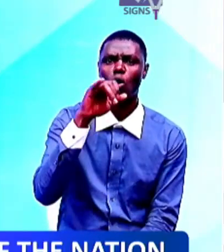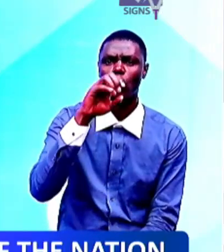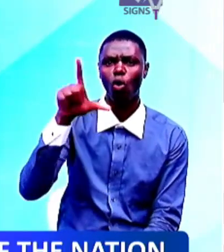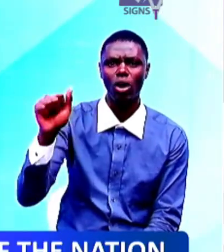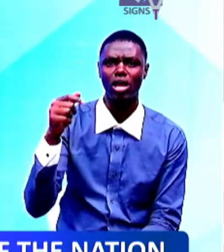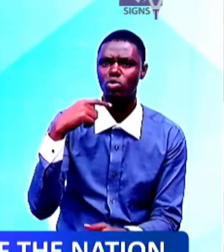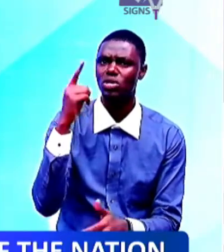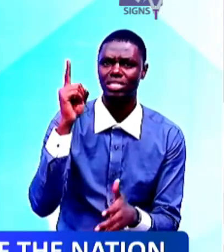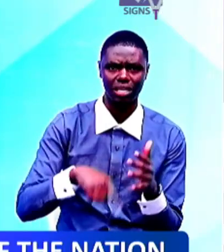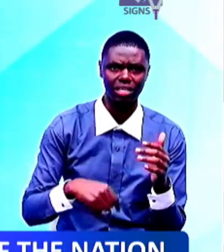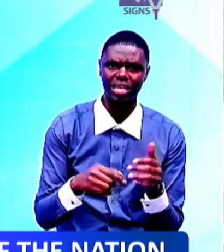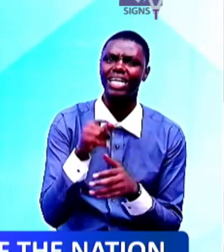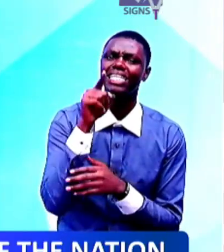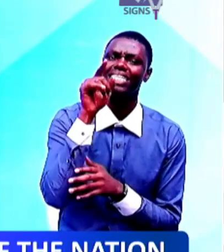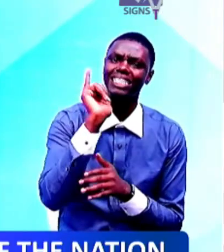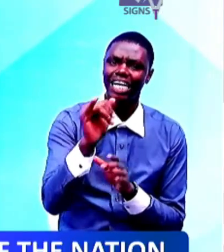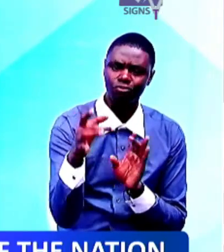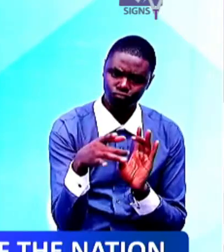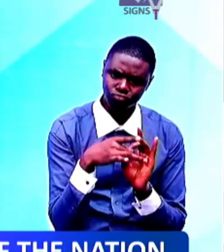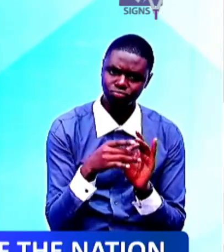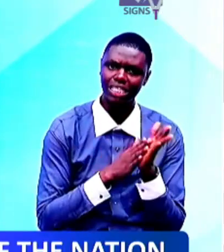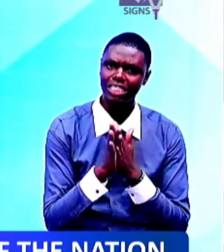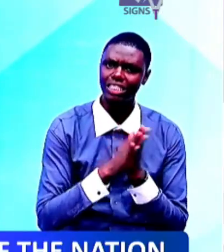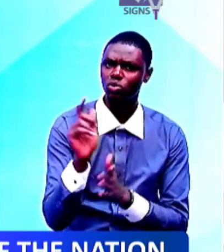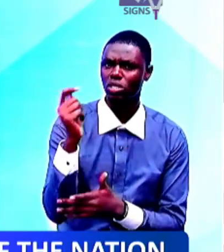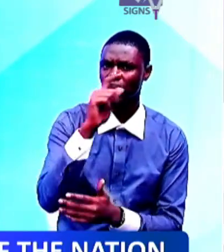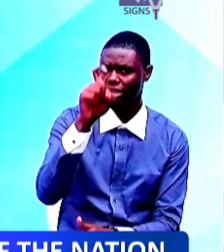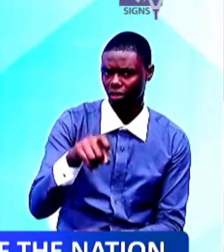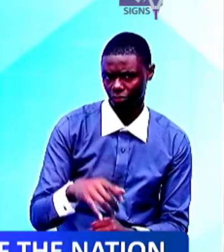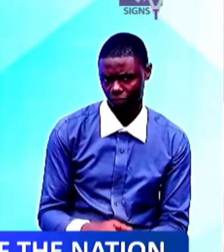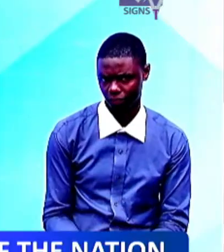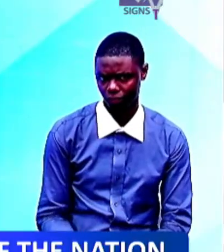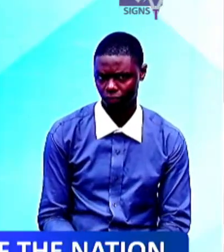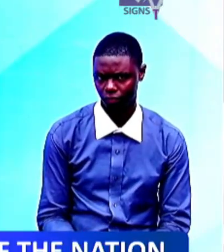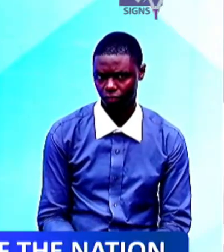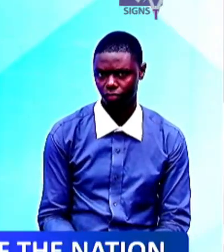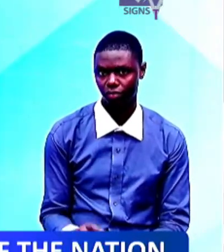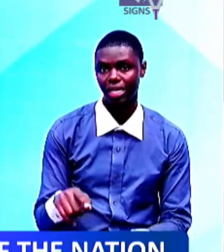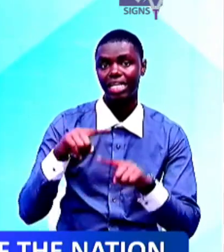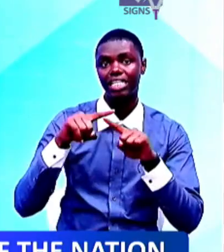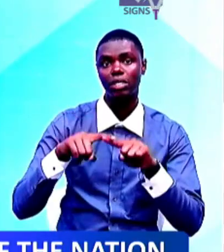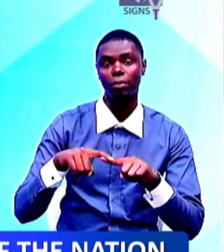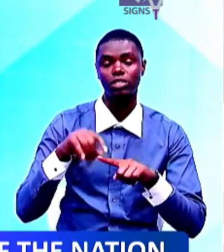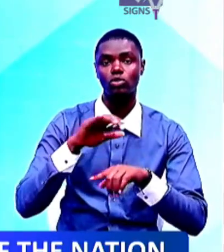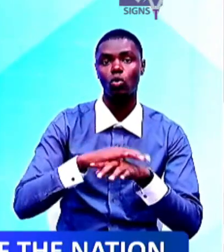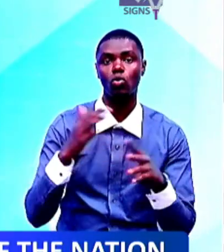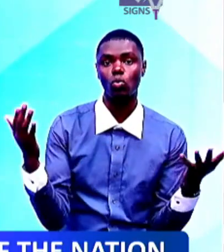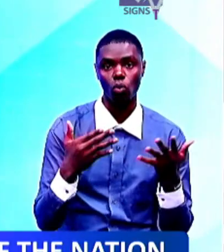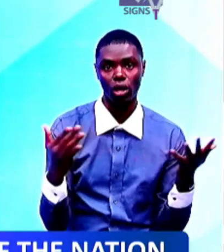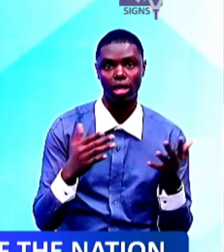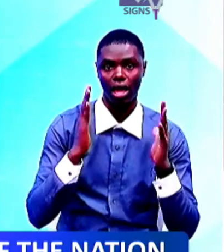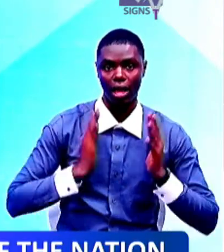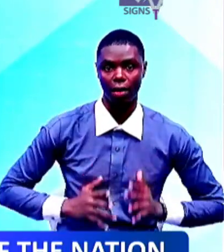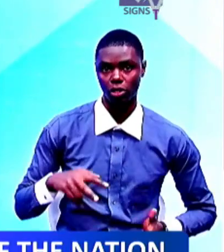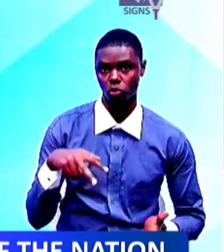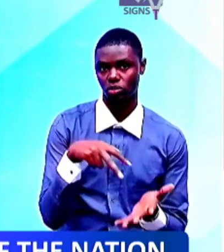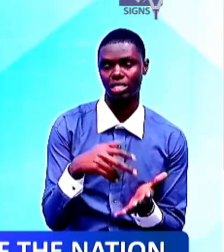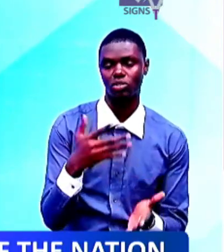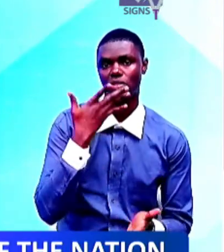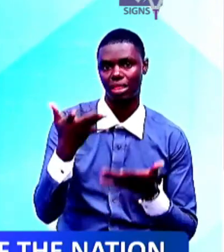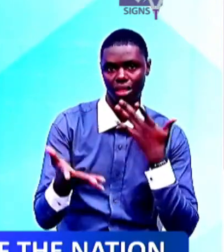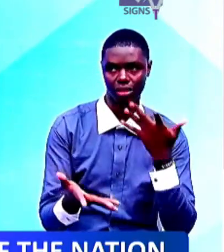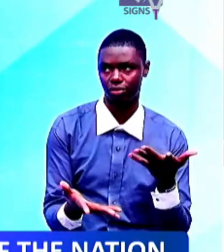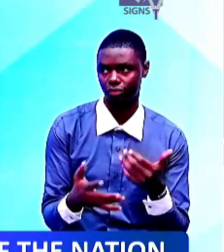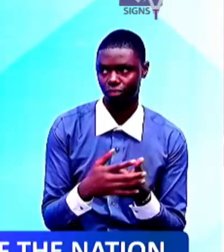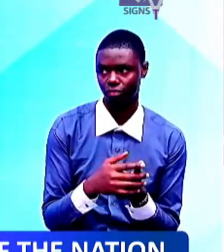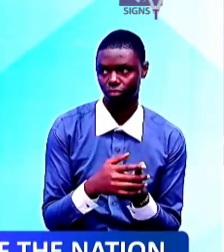now, is it to the interest of Kenya? It depends on where somebody stands. So the answer might